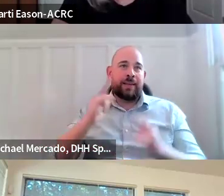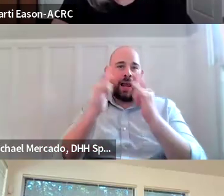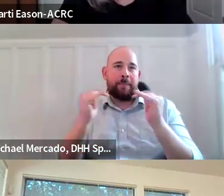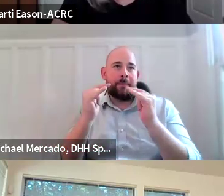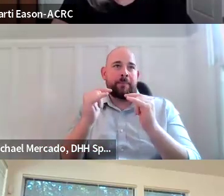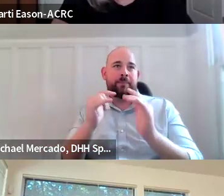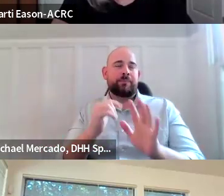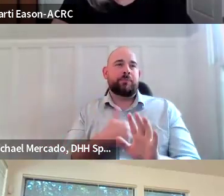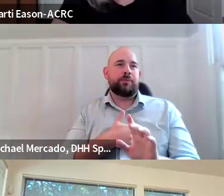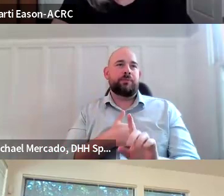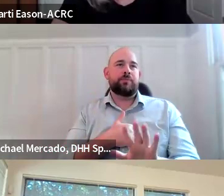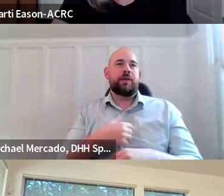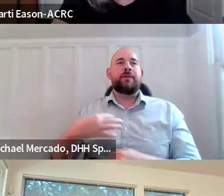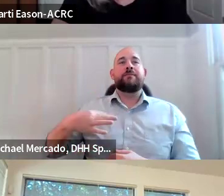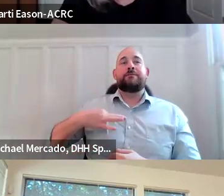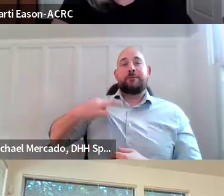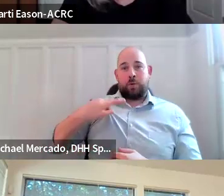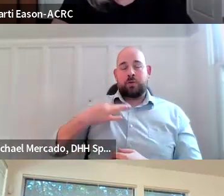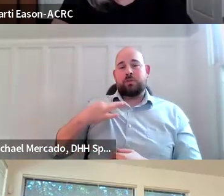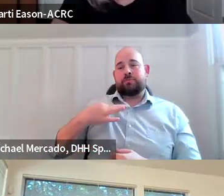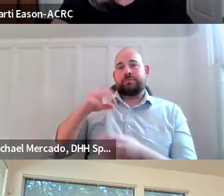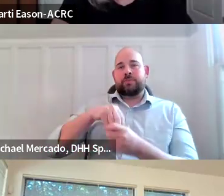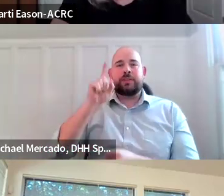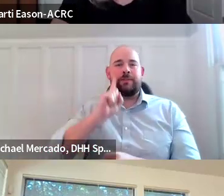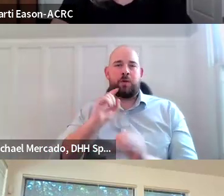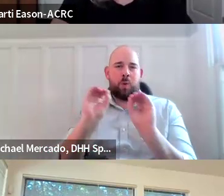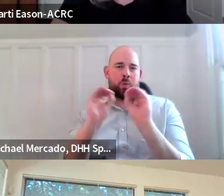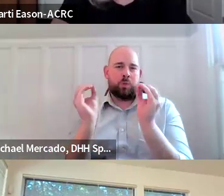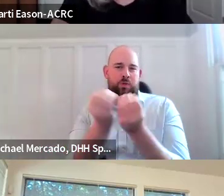Look for if they've volunteered with any